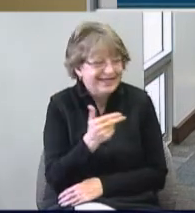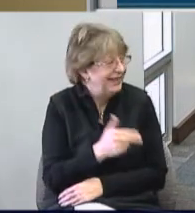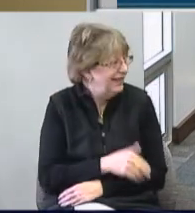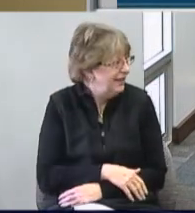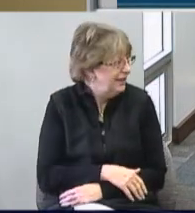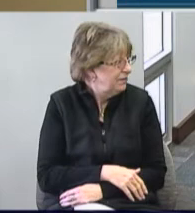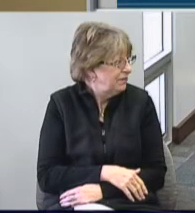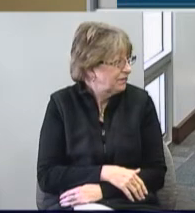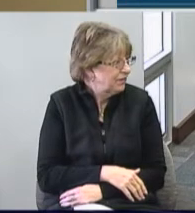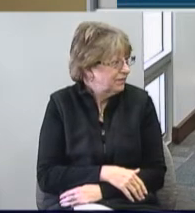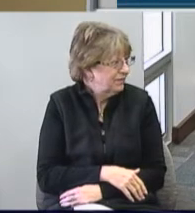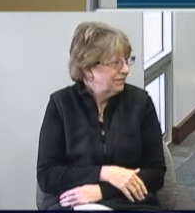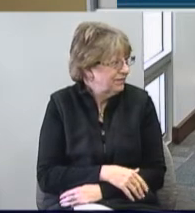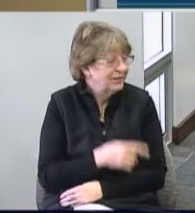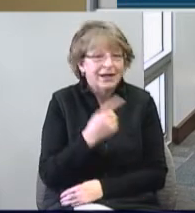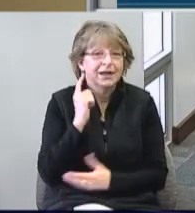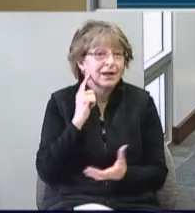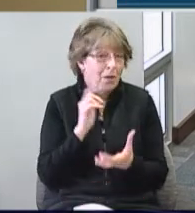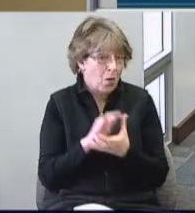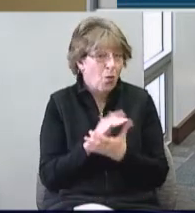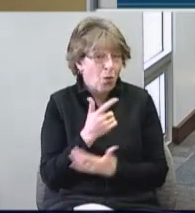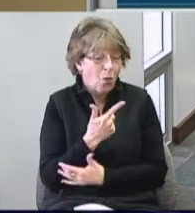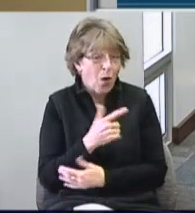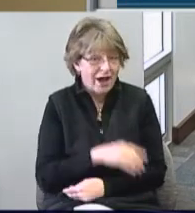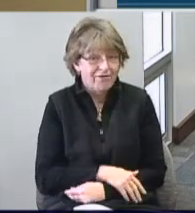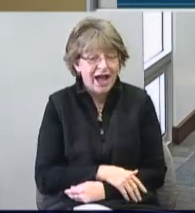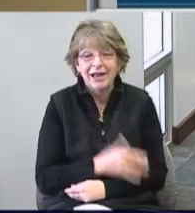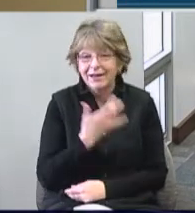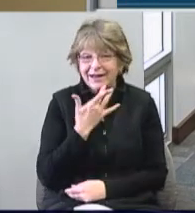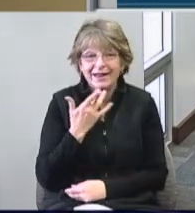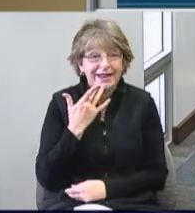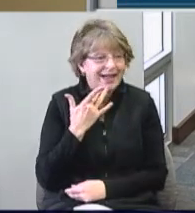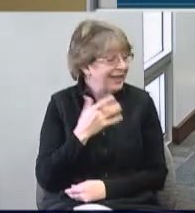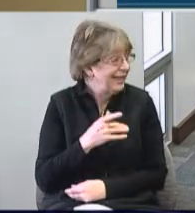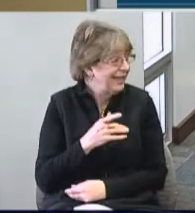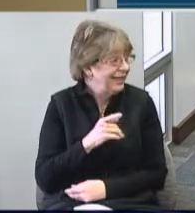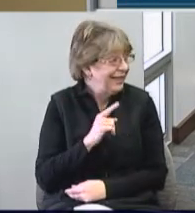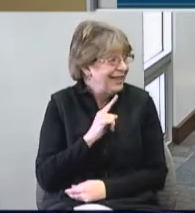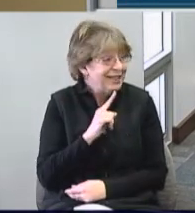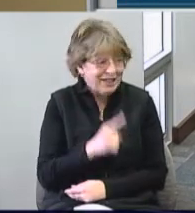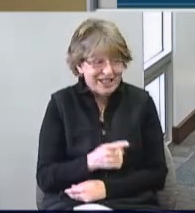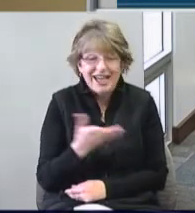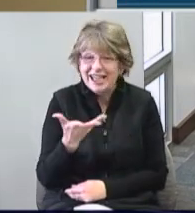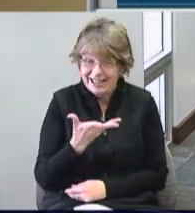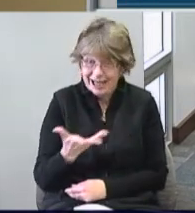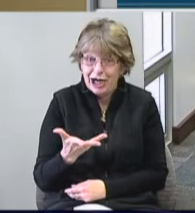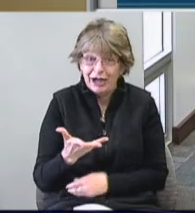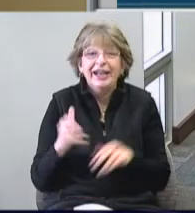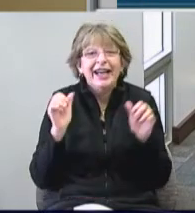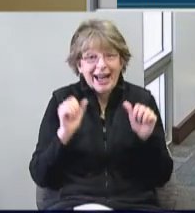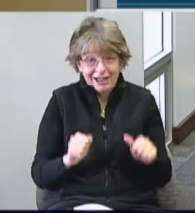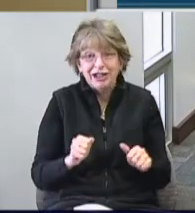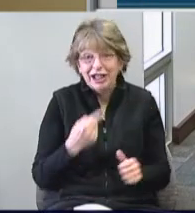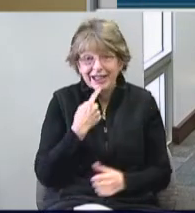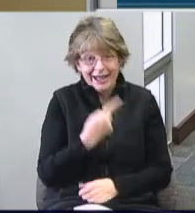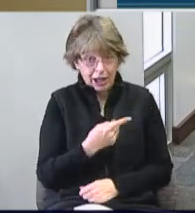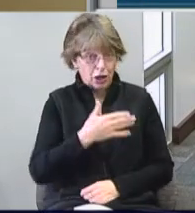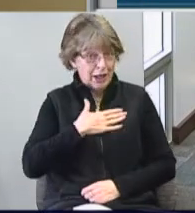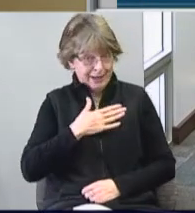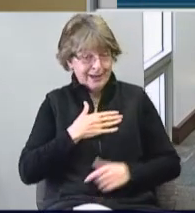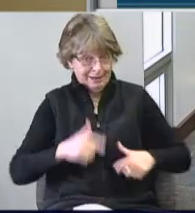So there's actually my wife, and fortunately she's here, so she can attest that that's my address that I mentioned